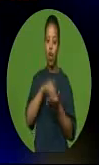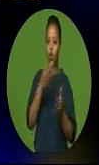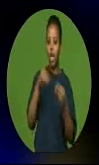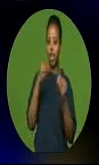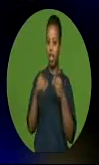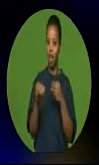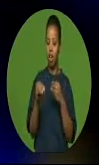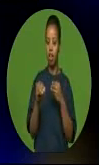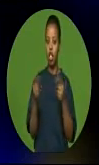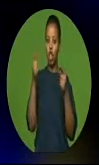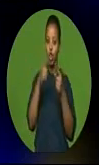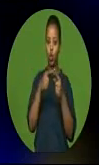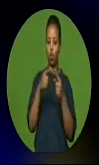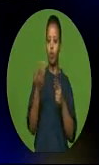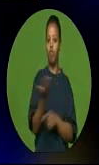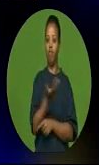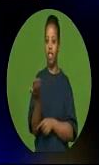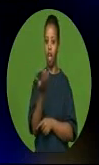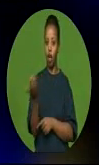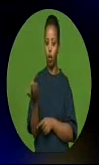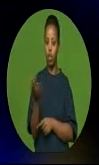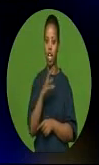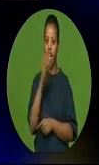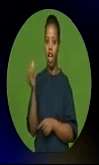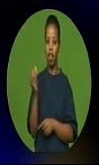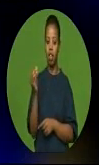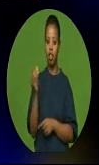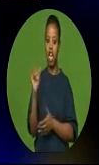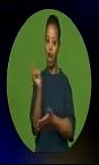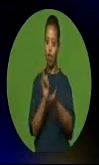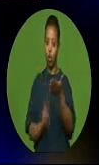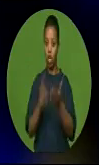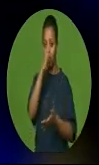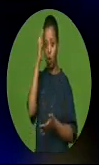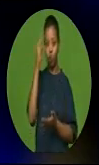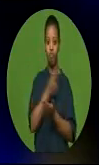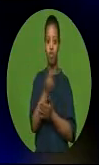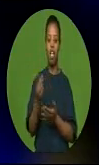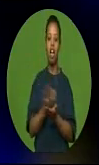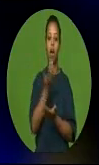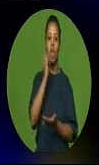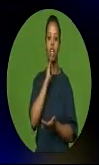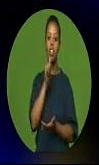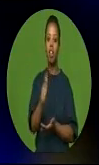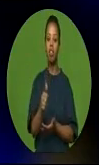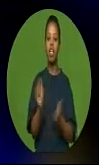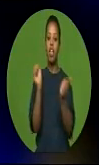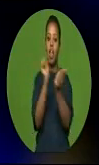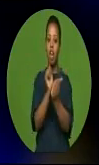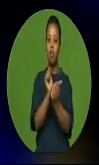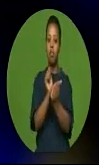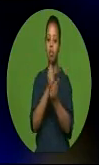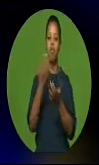retailer to stock goods in inventory because their capital is not tied up